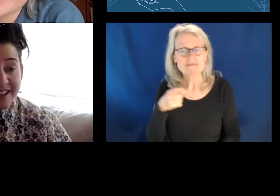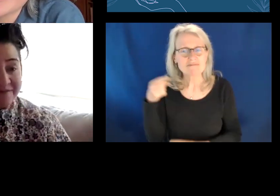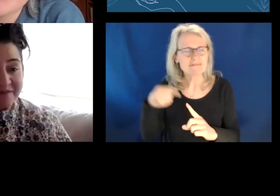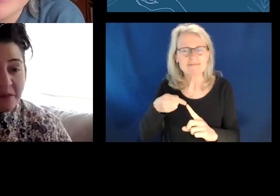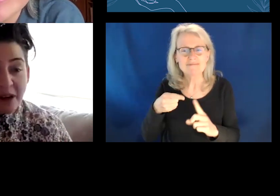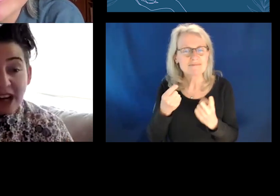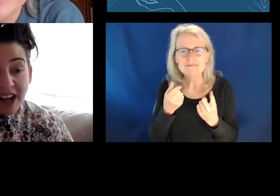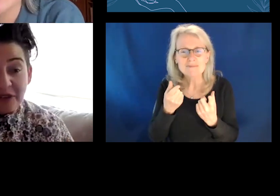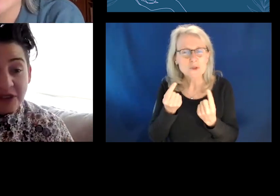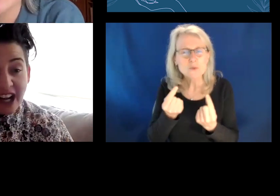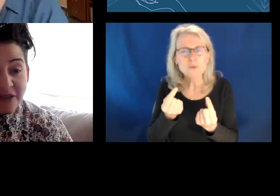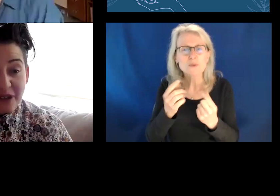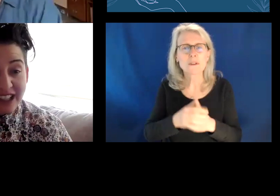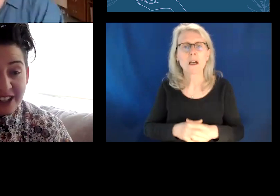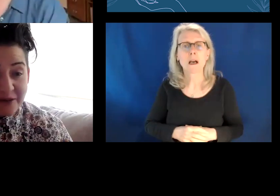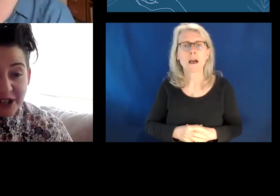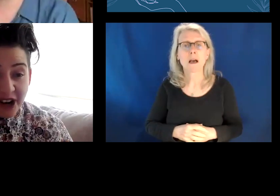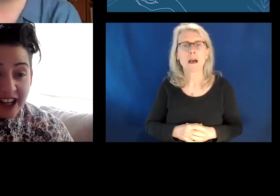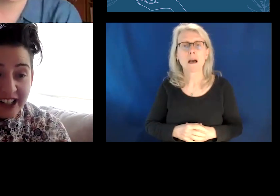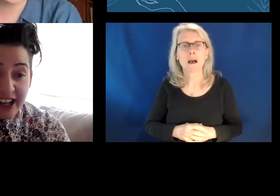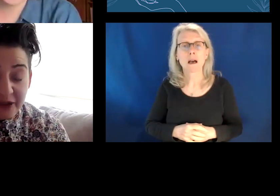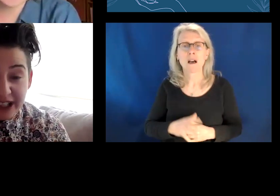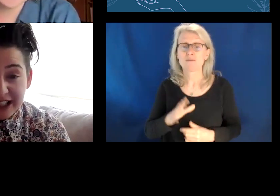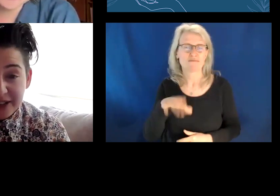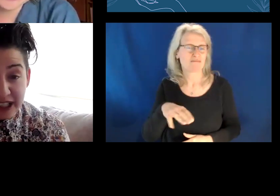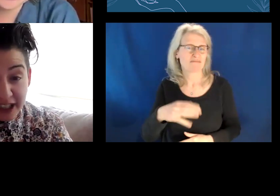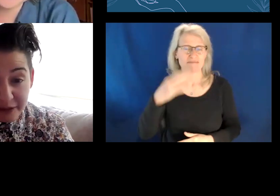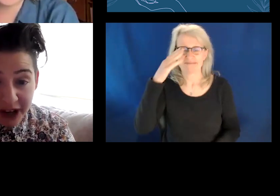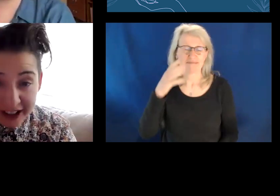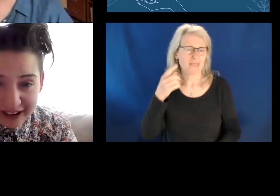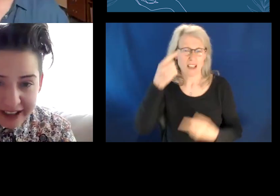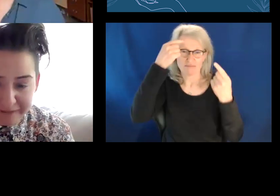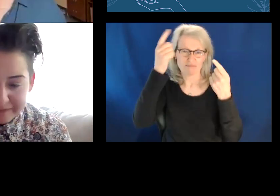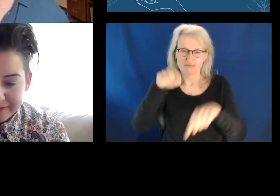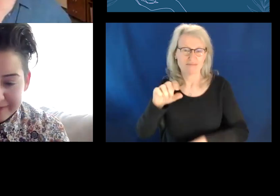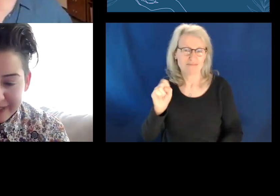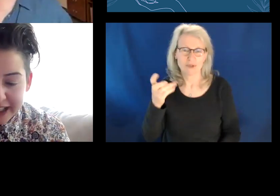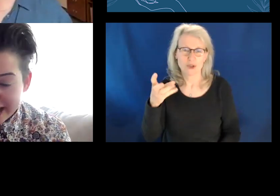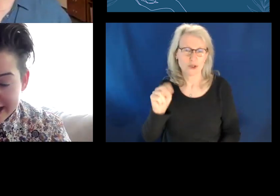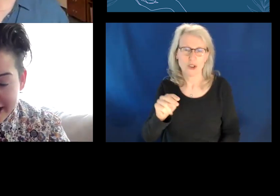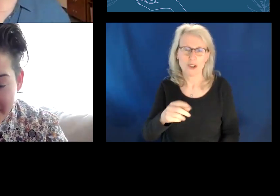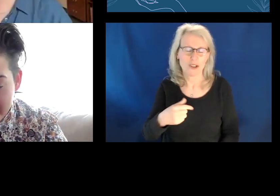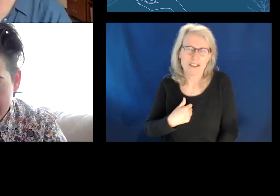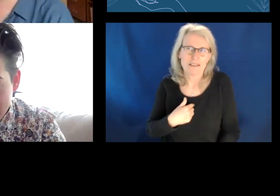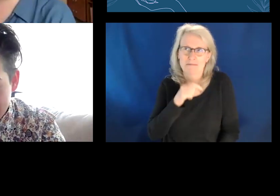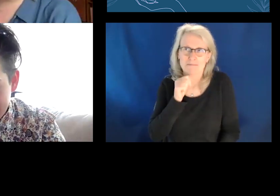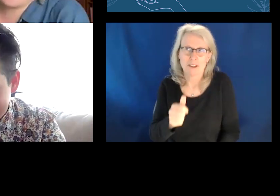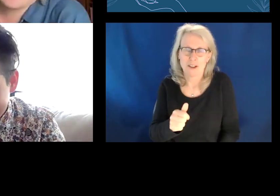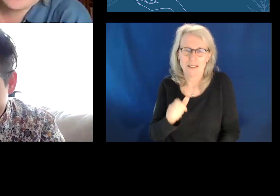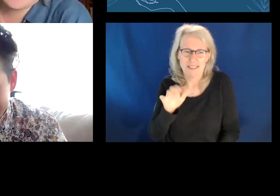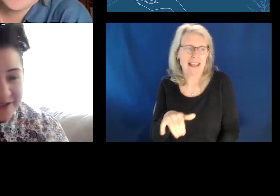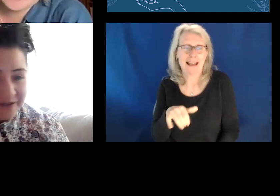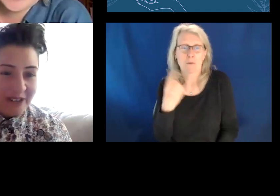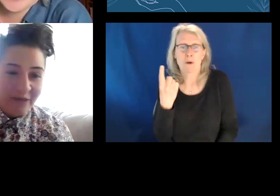or practices? Well, I have to really agree with Shawn. Like, I really, really am not like this is like actually the question